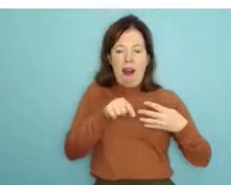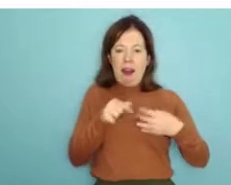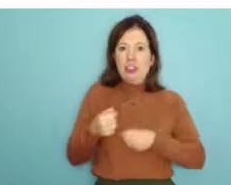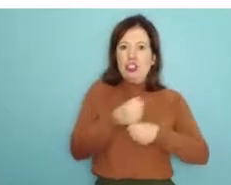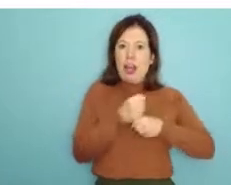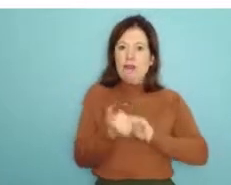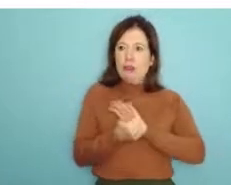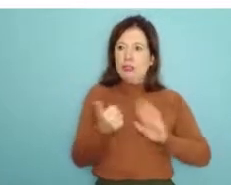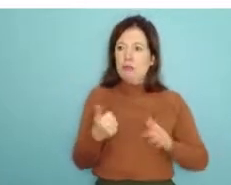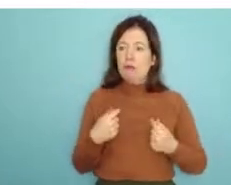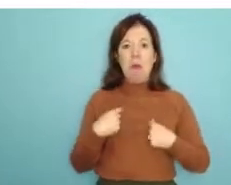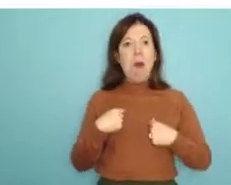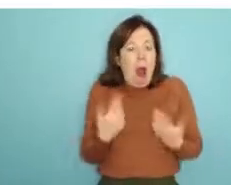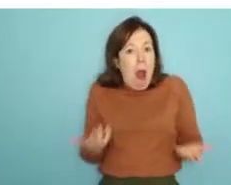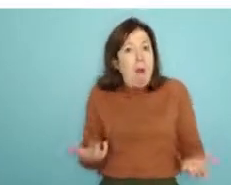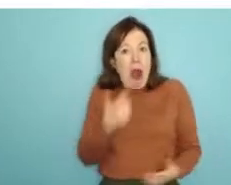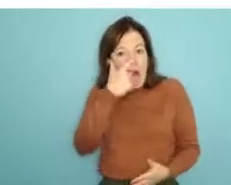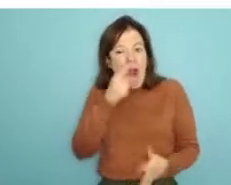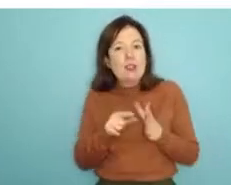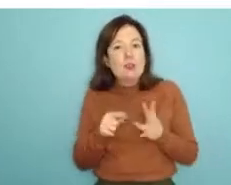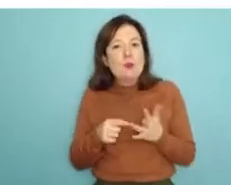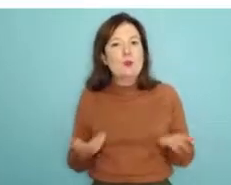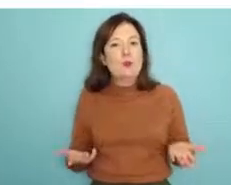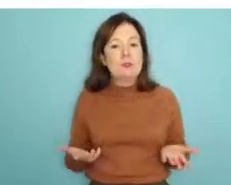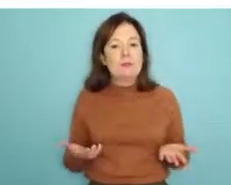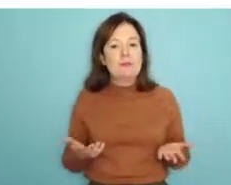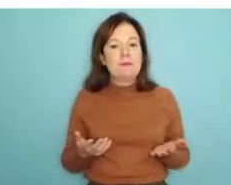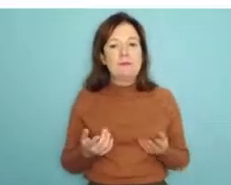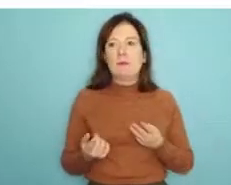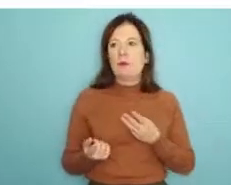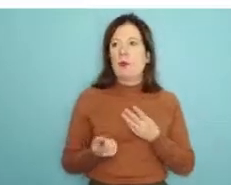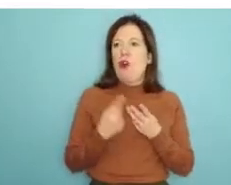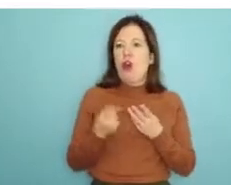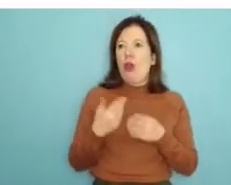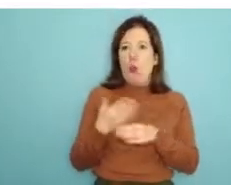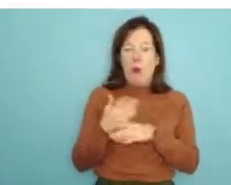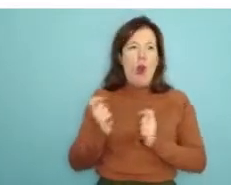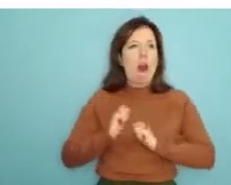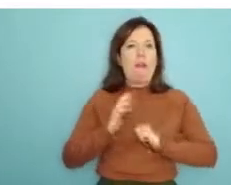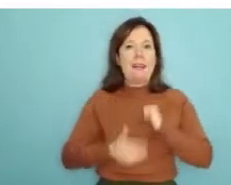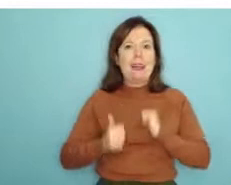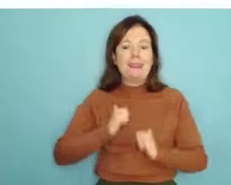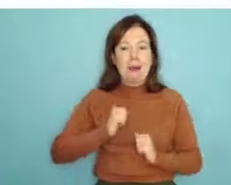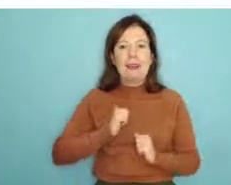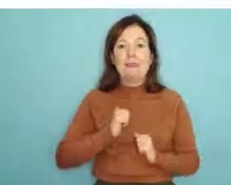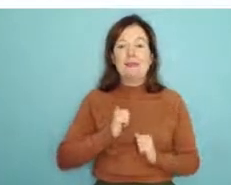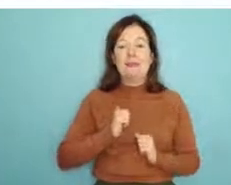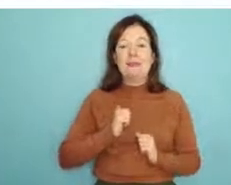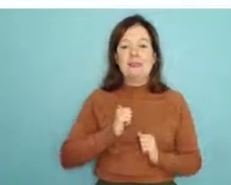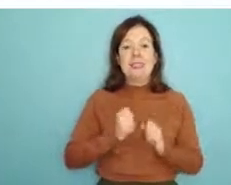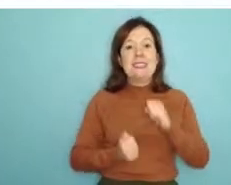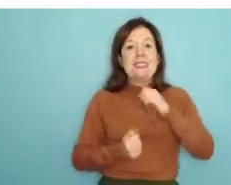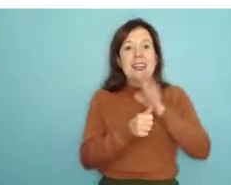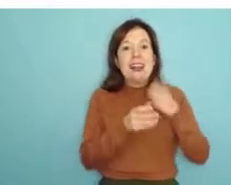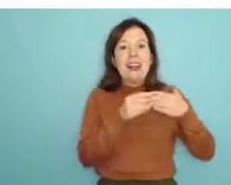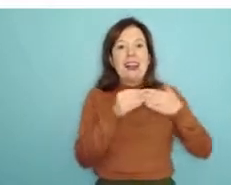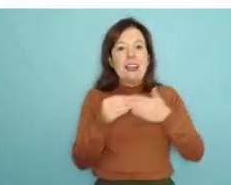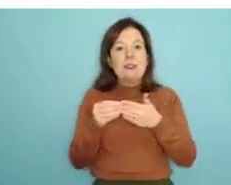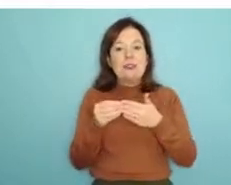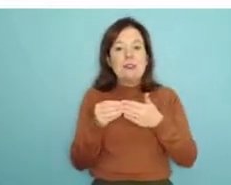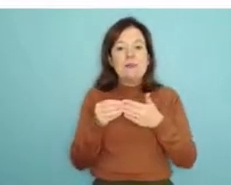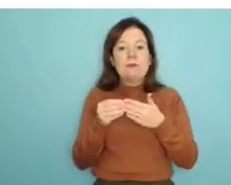me? The other role I had to take on, which I hadn't anticipated, was being part of the senior leadership on-call